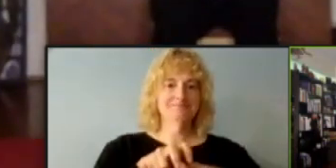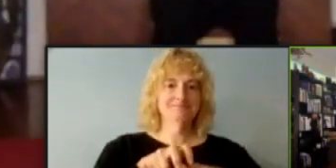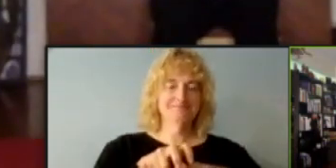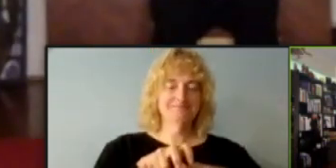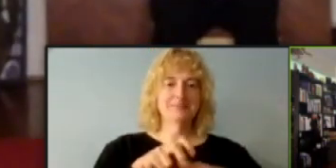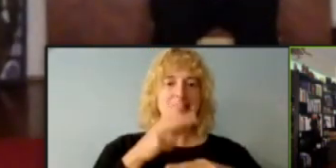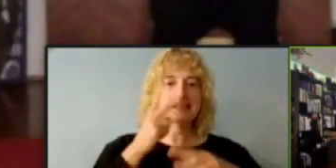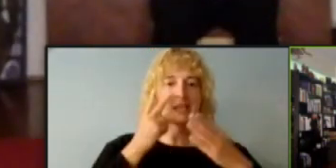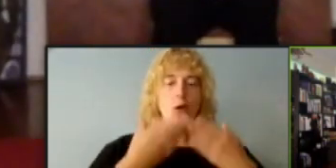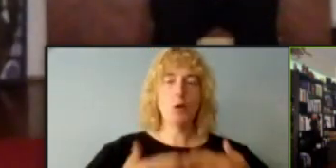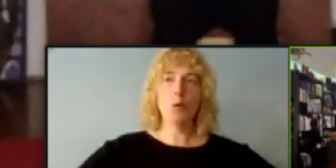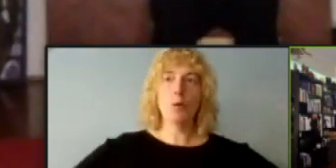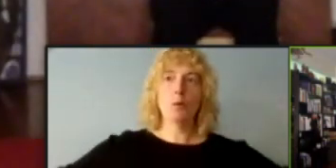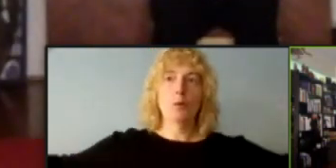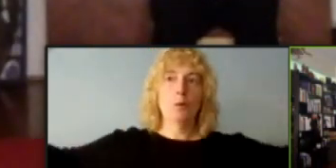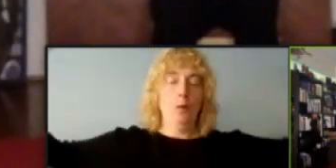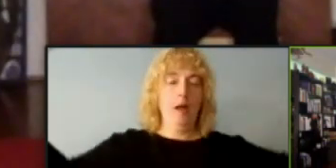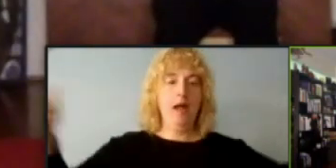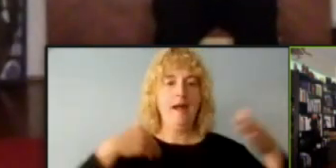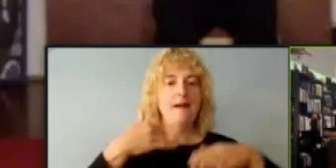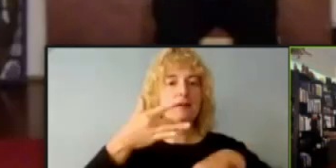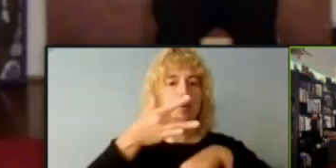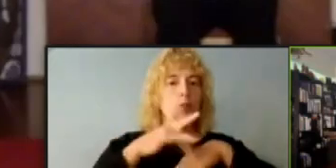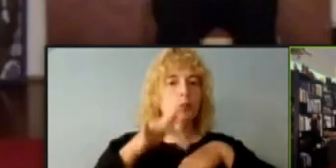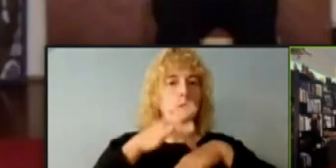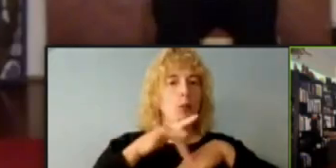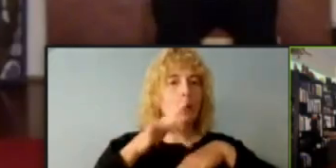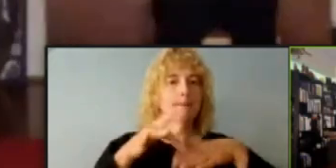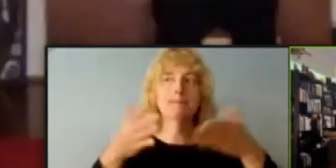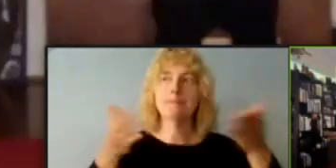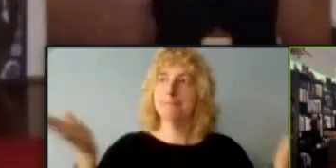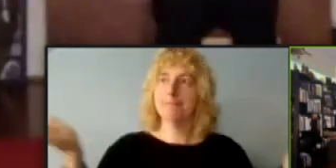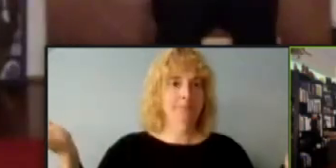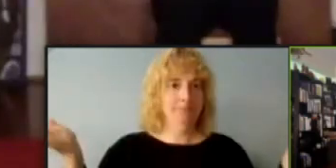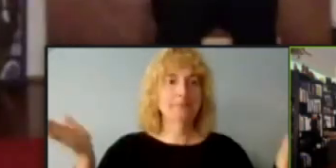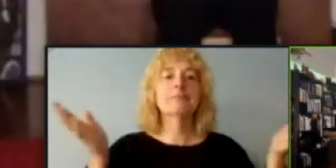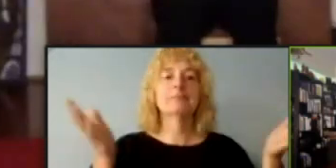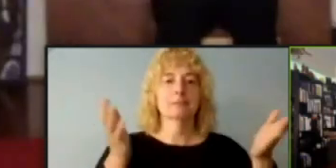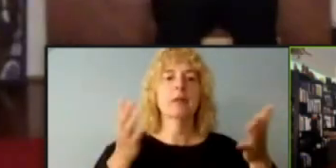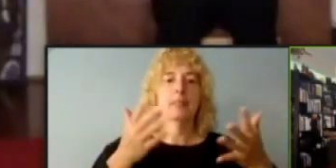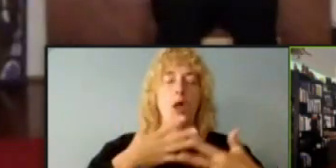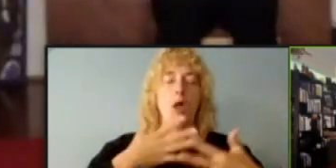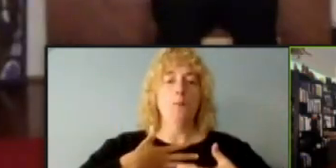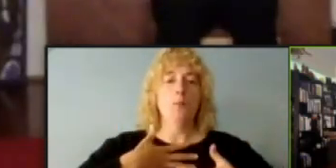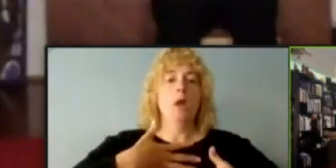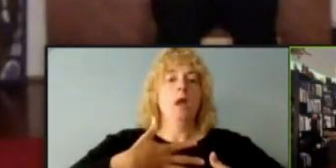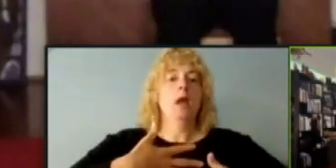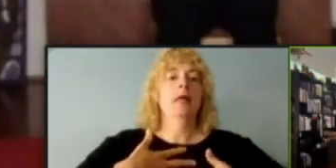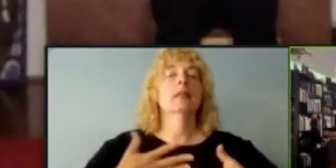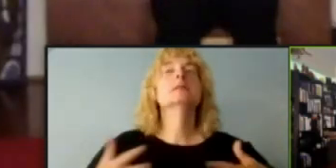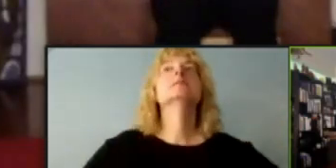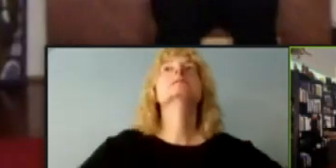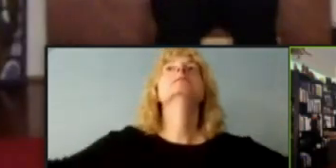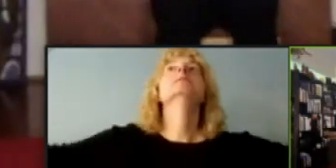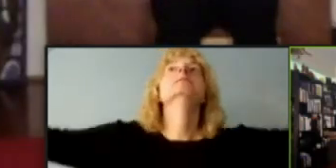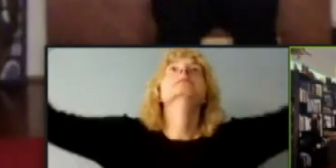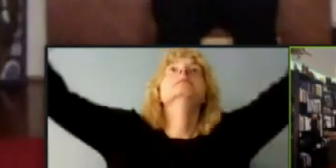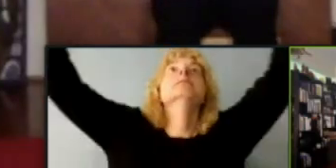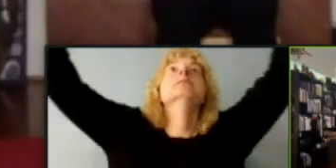wide. I have lots of room. Okay, breathing in again, nice and tall. I can see the top of my